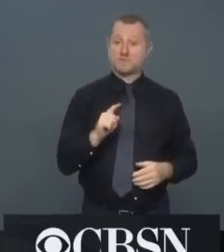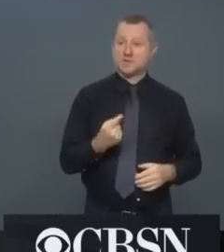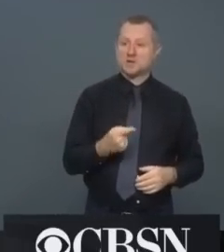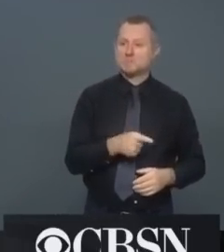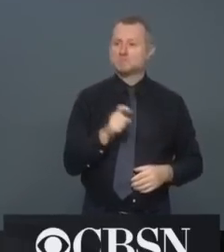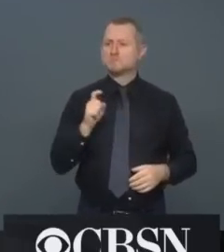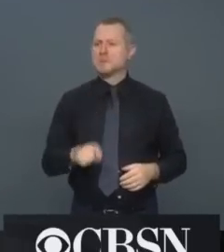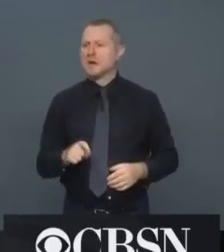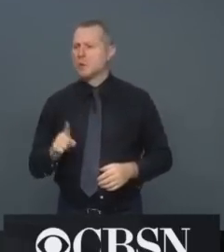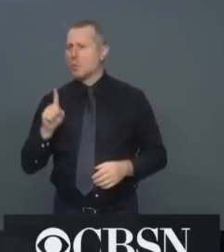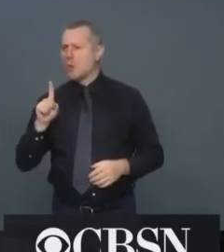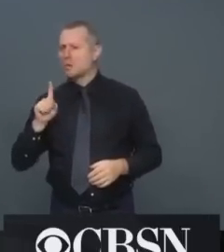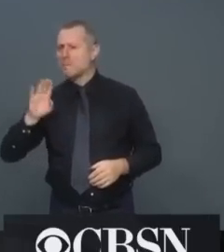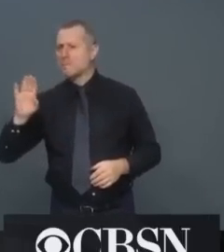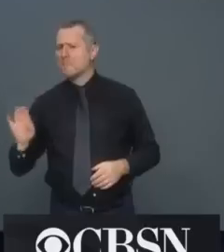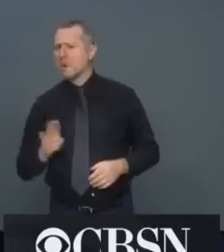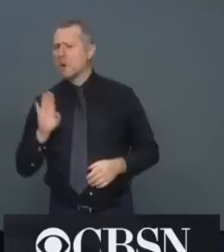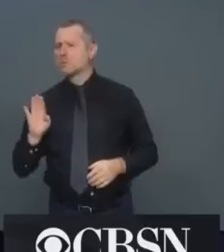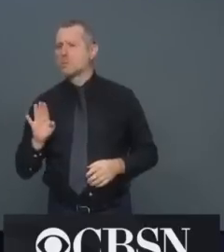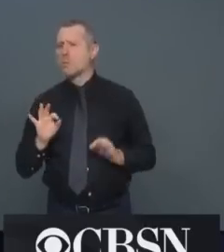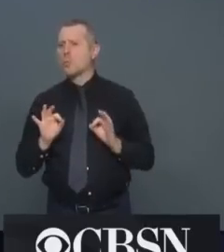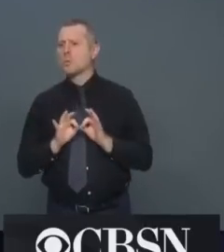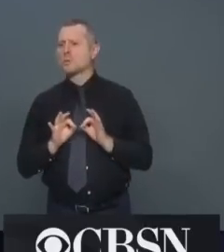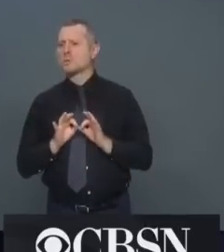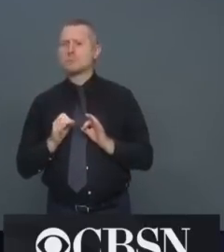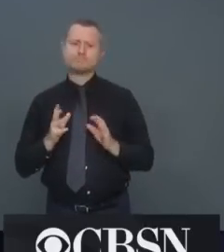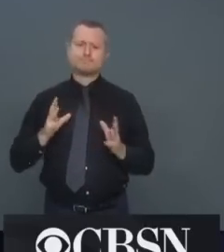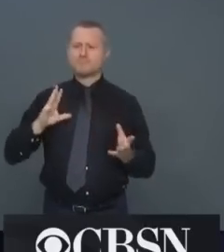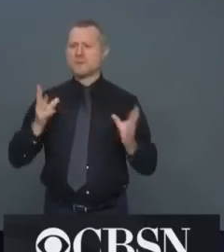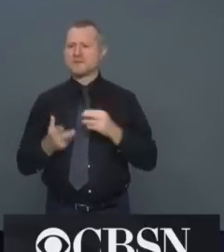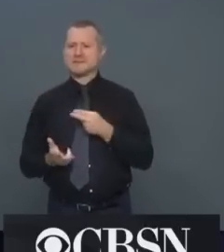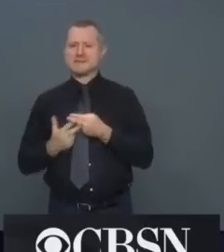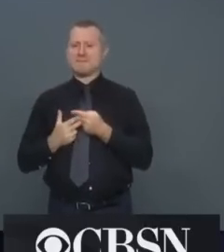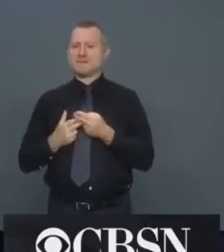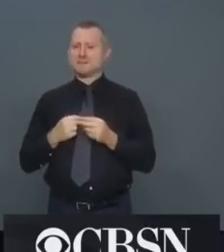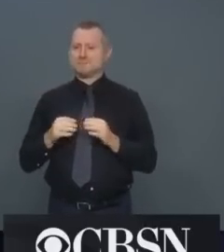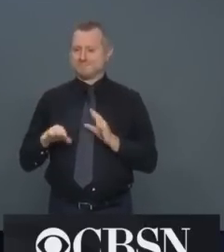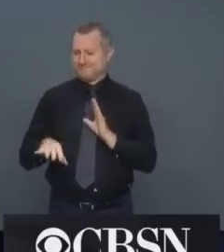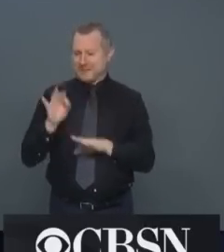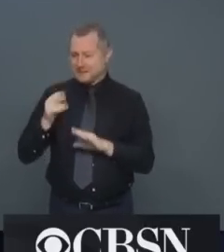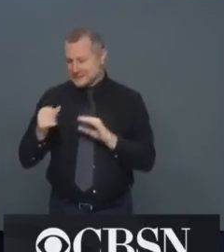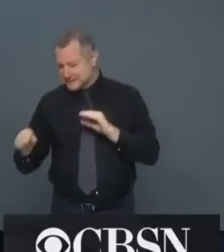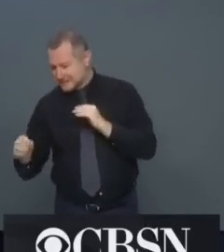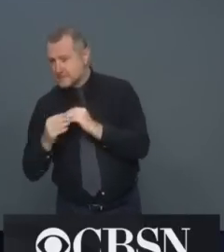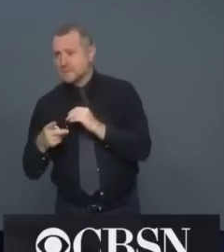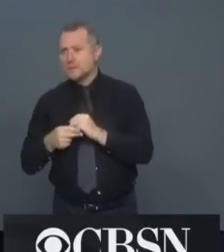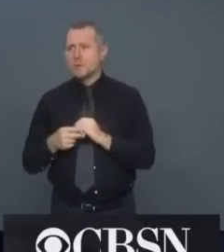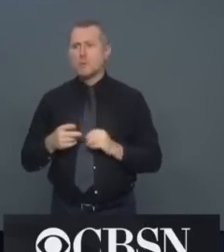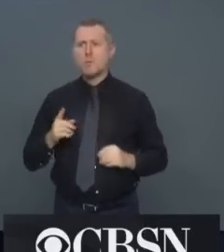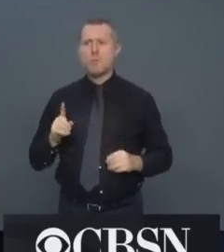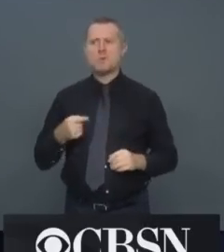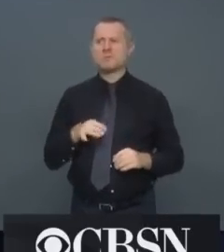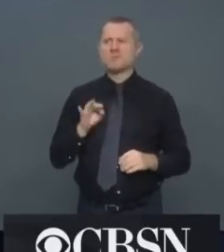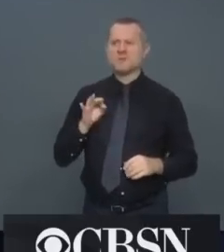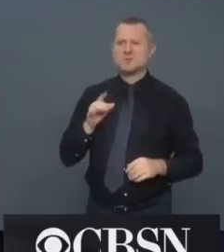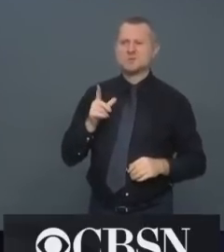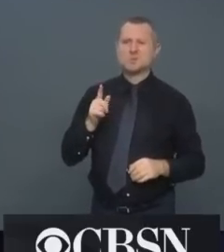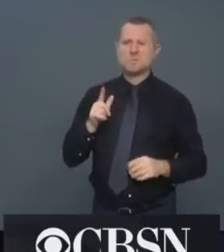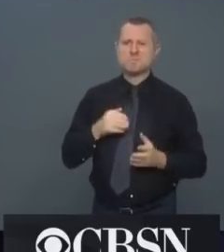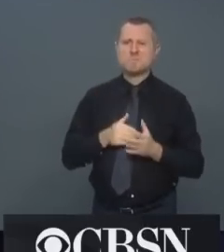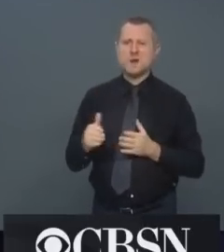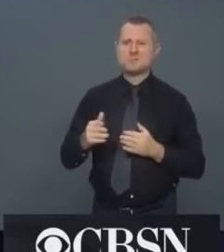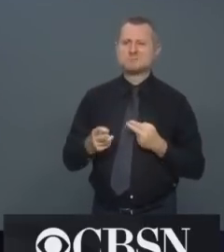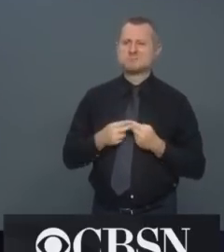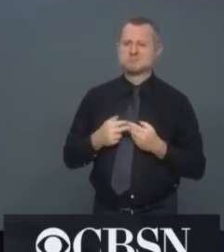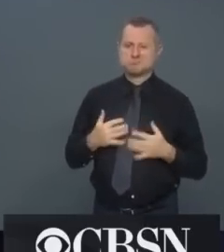savings, and he's got $21 million. It would be, I believe it would be reckless to approve any